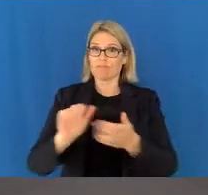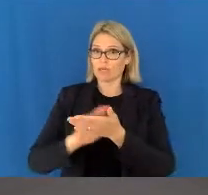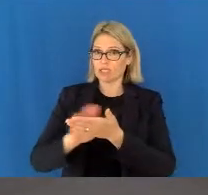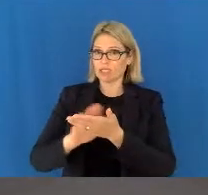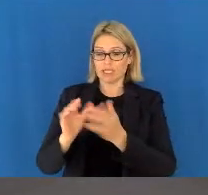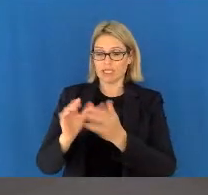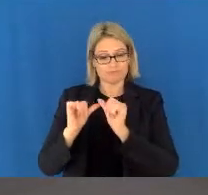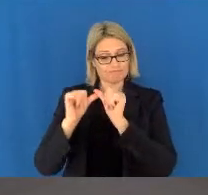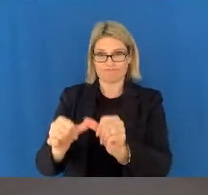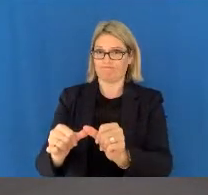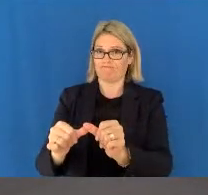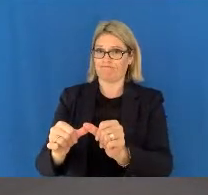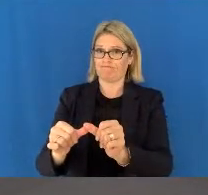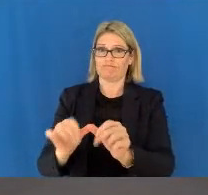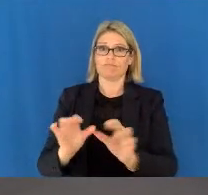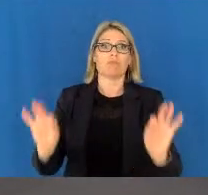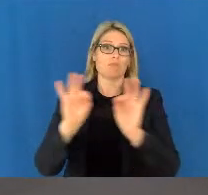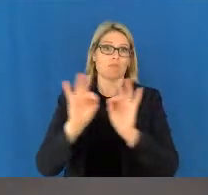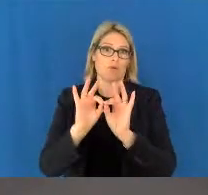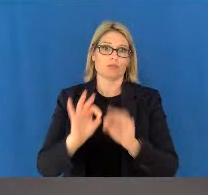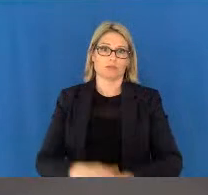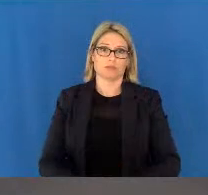So,